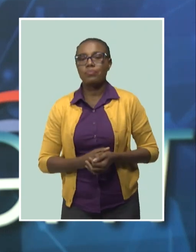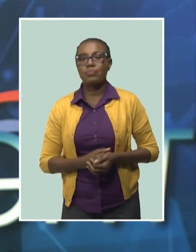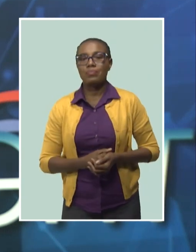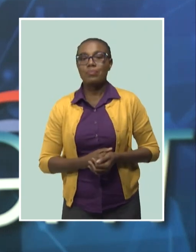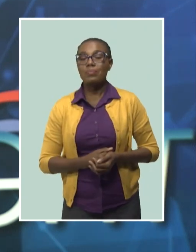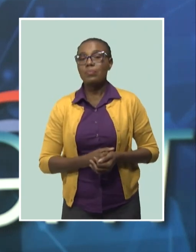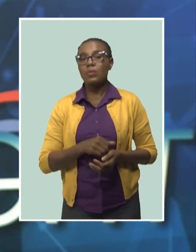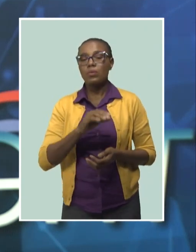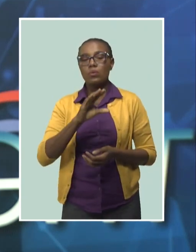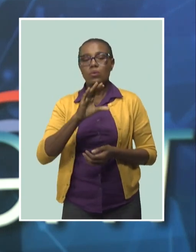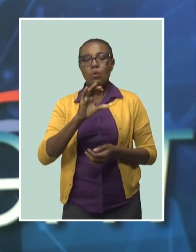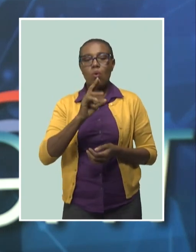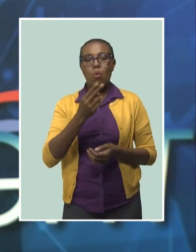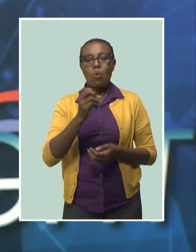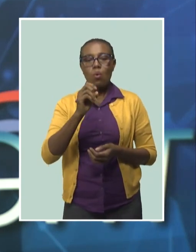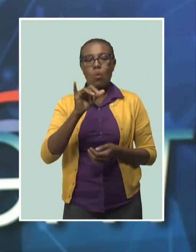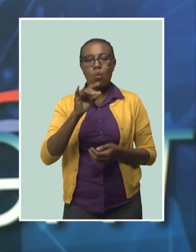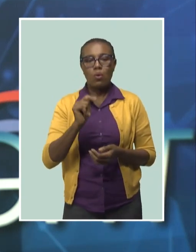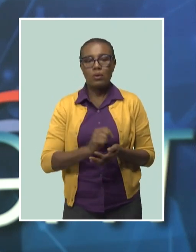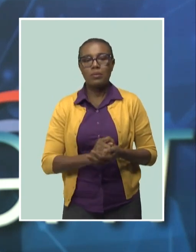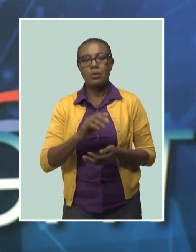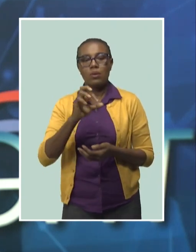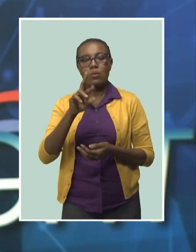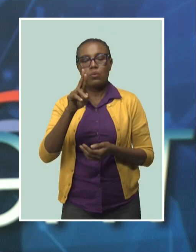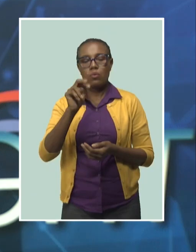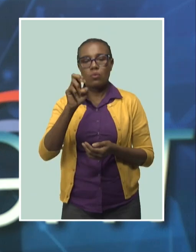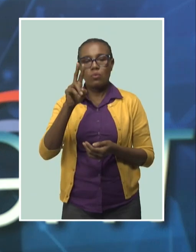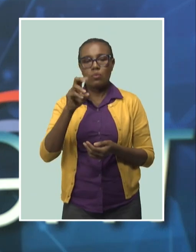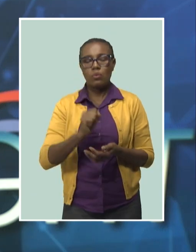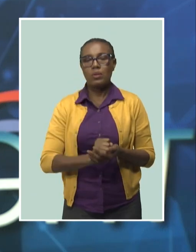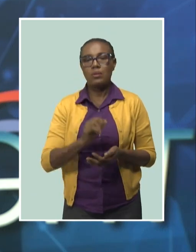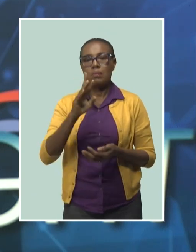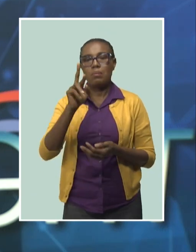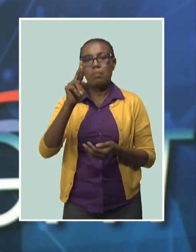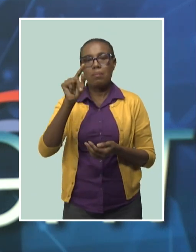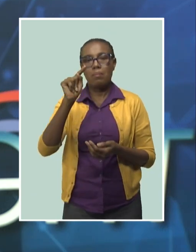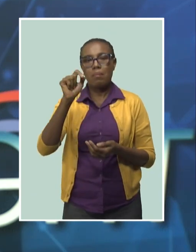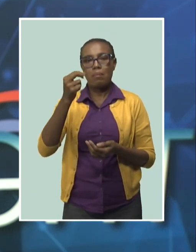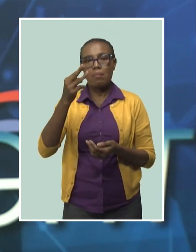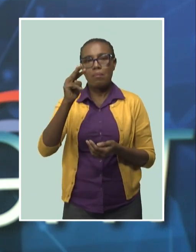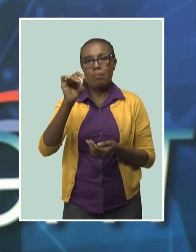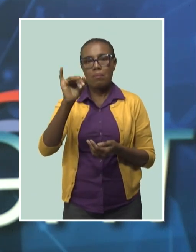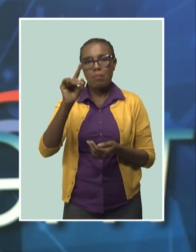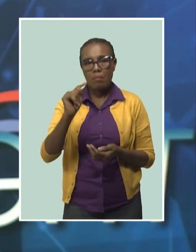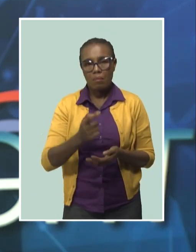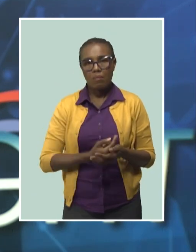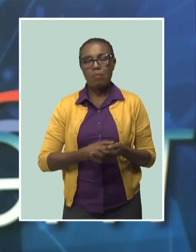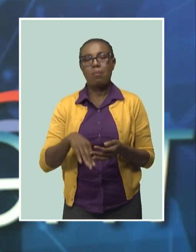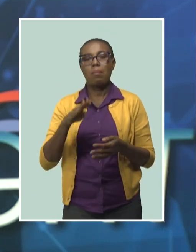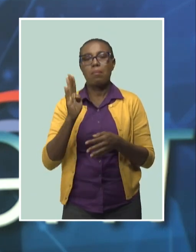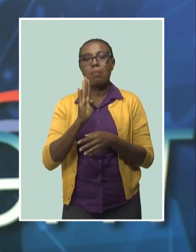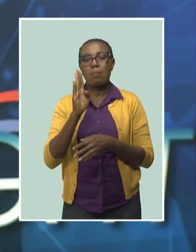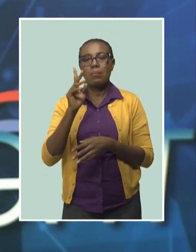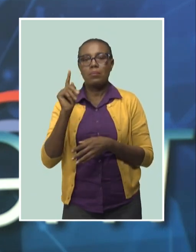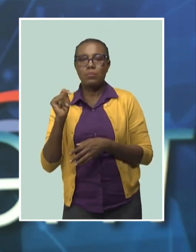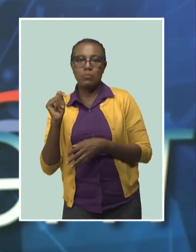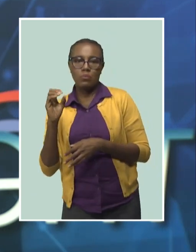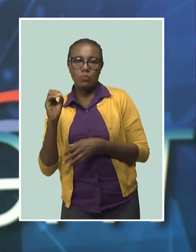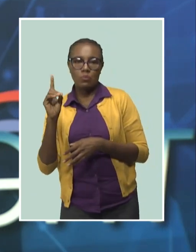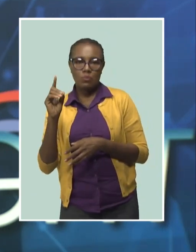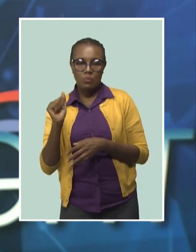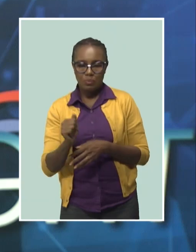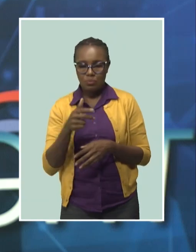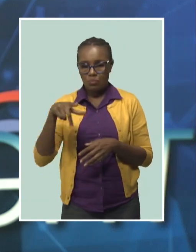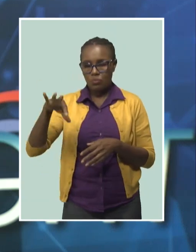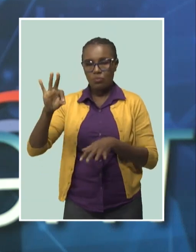along with Trey Graves from The Nation Publishing and Sharia Brathwaite from Barbados Today, were the 3 journalists selected. They spoke to